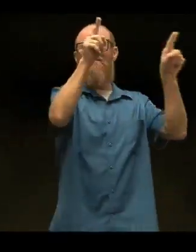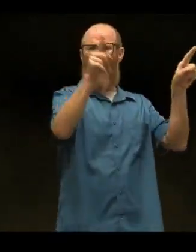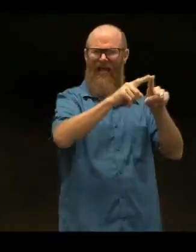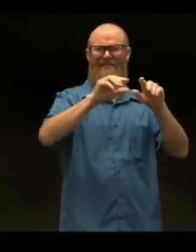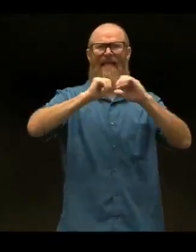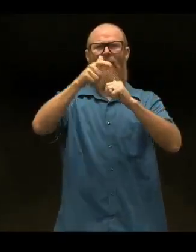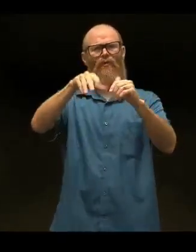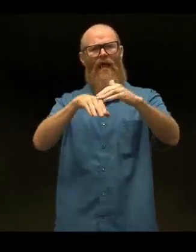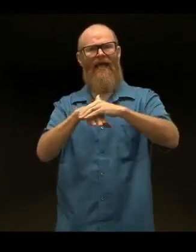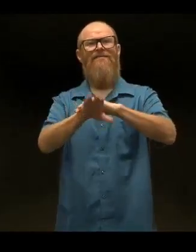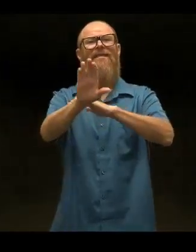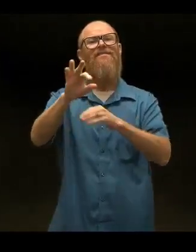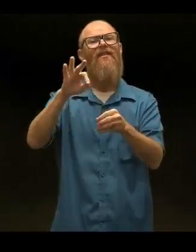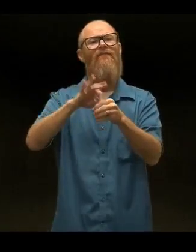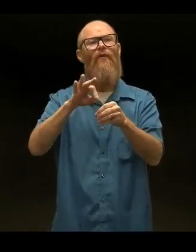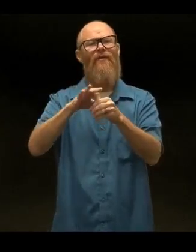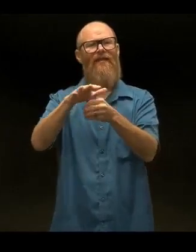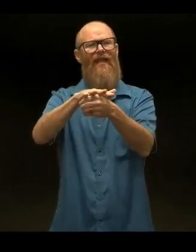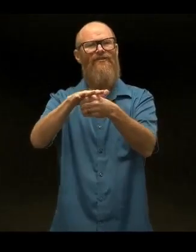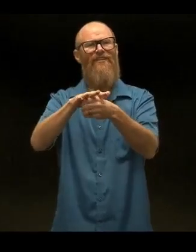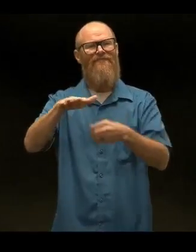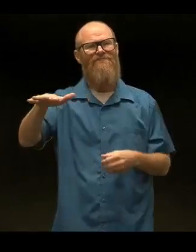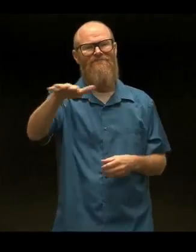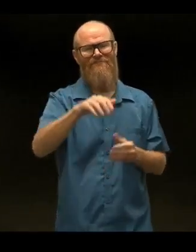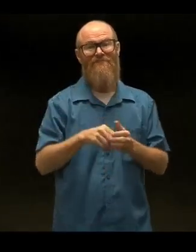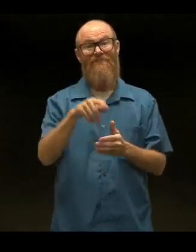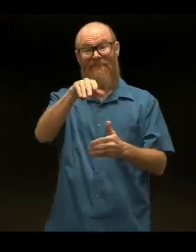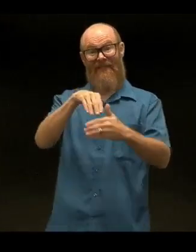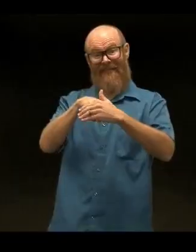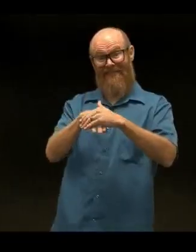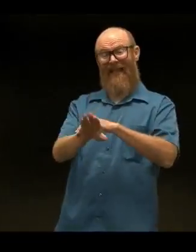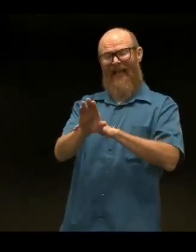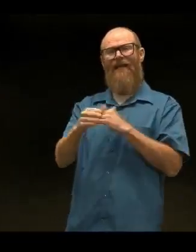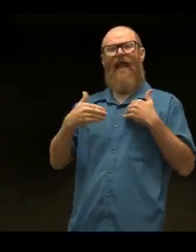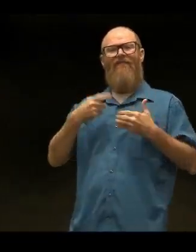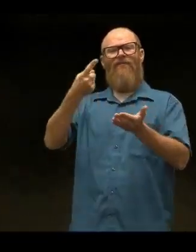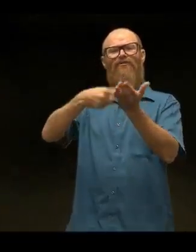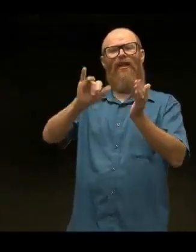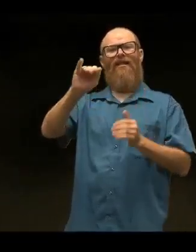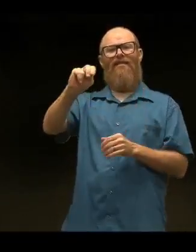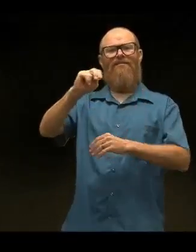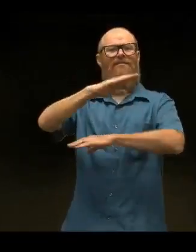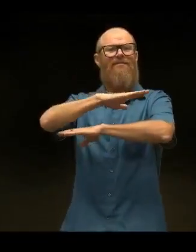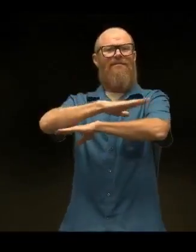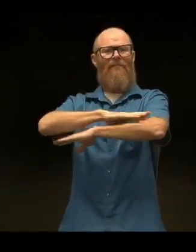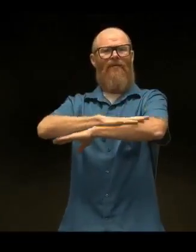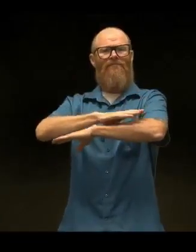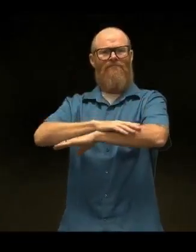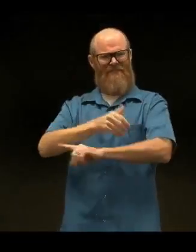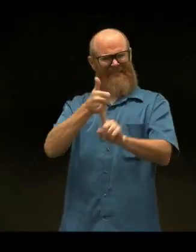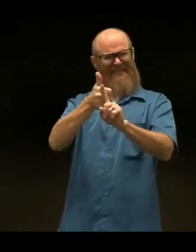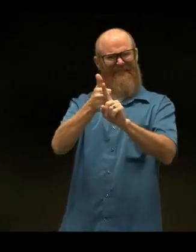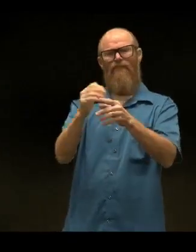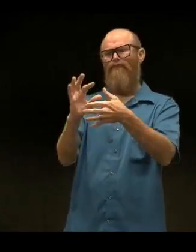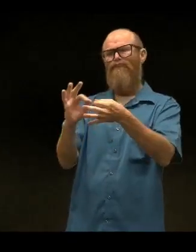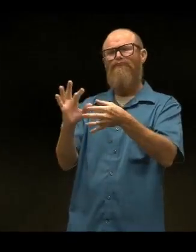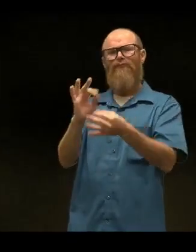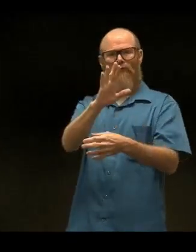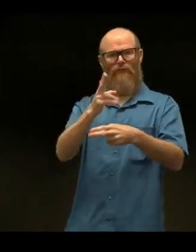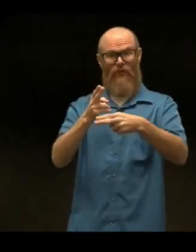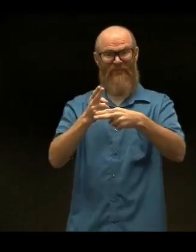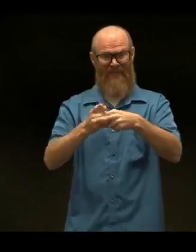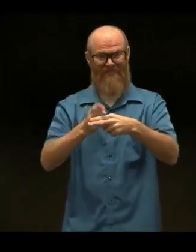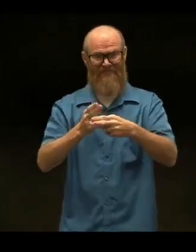to the voting area. Once inside, you will first visit the check-in table. Will you please state your name? Mindy